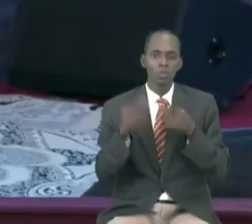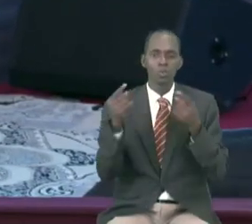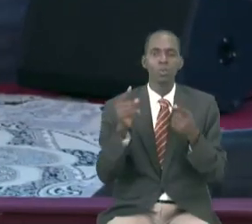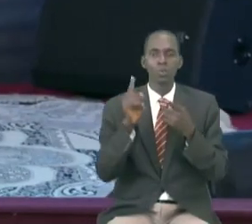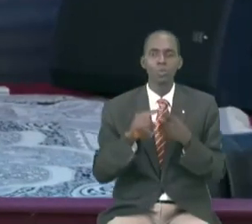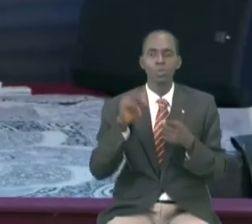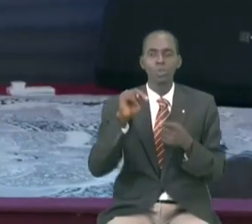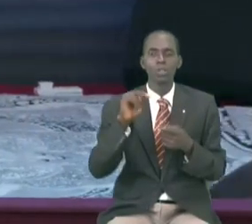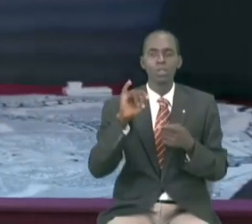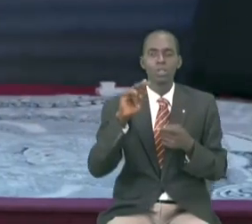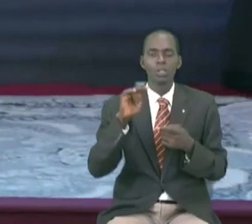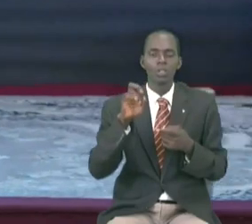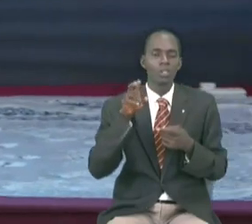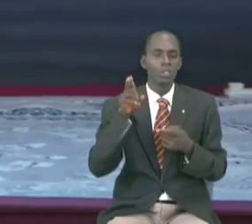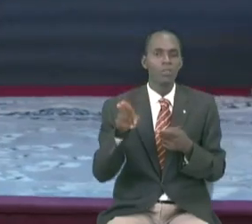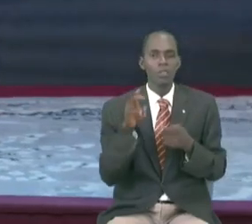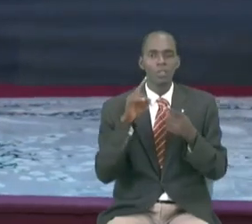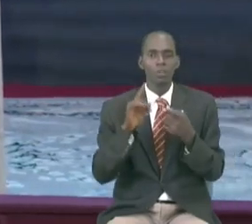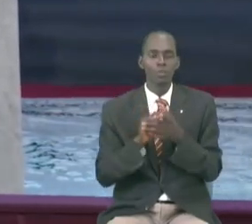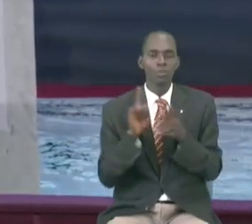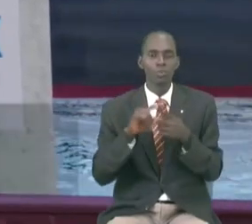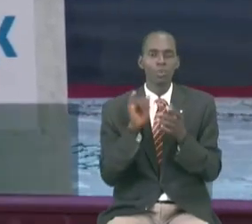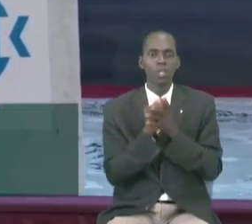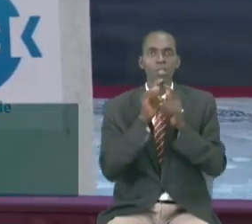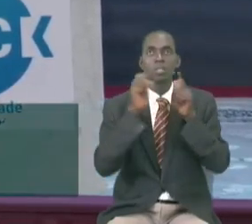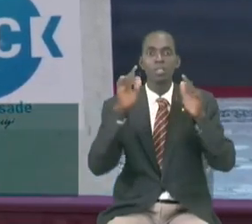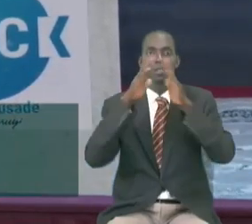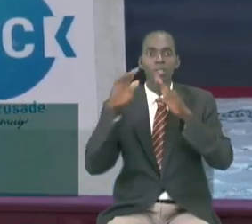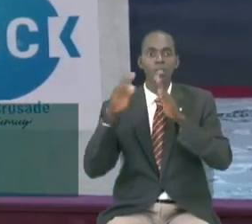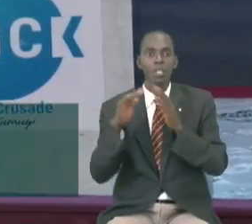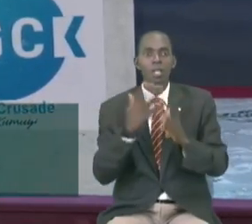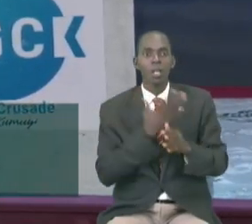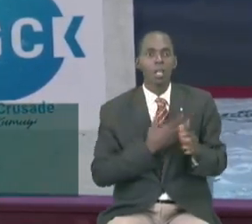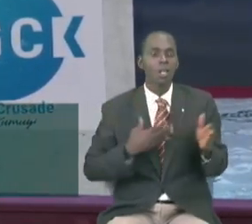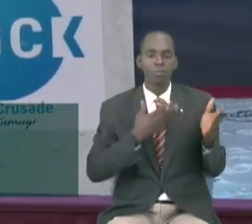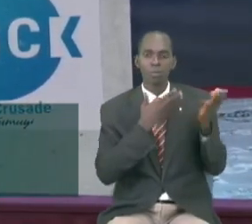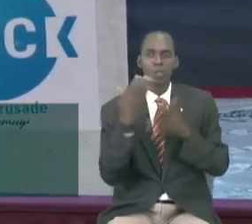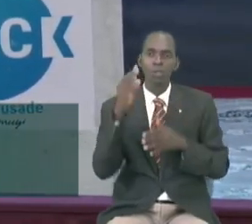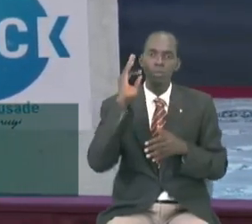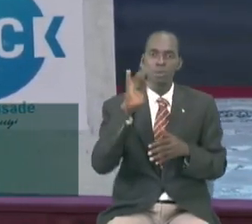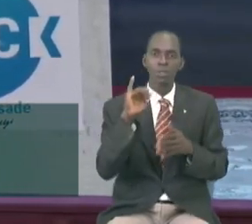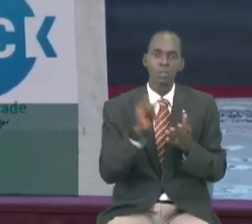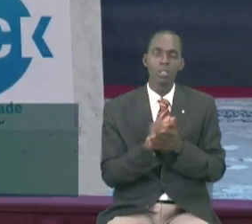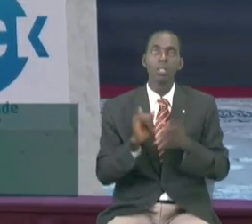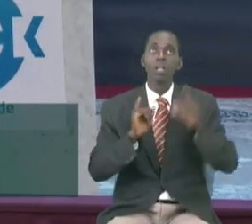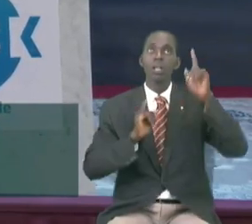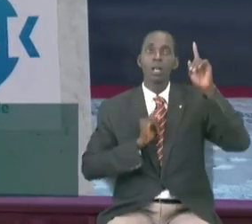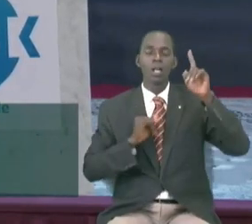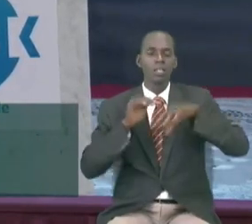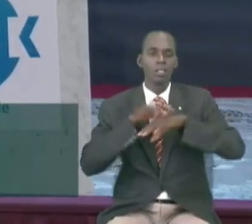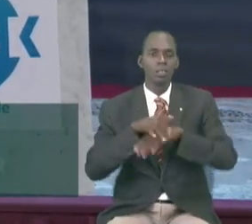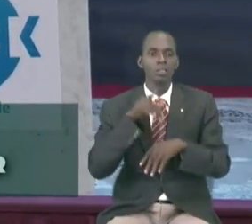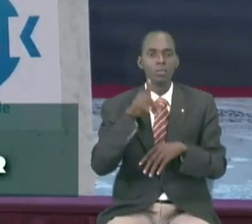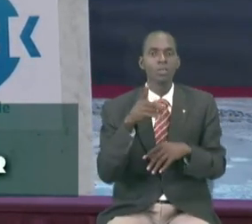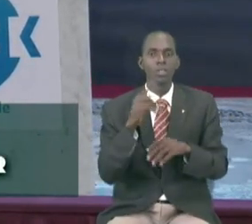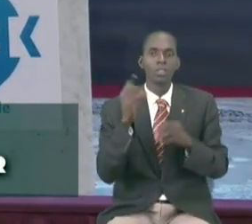thee. The service of a persuasive preacher. Three things we're looking at. Number one, the